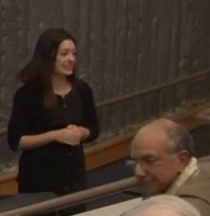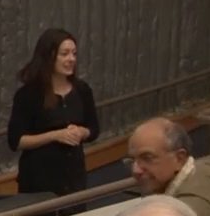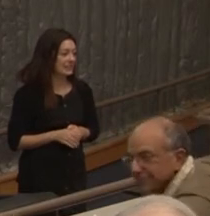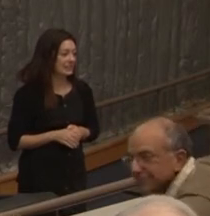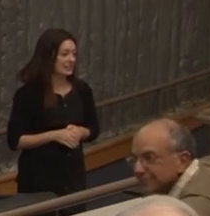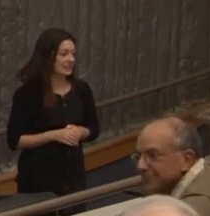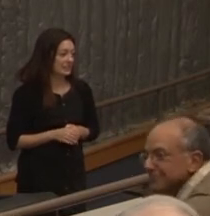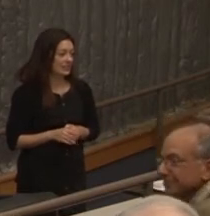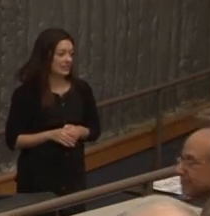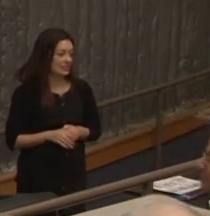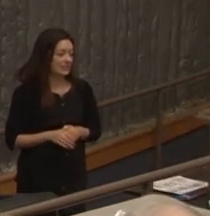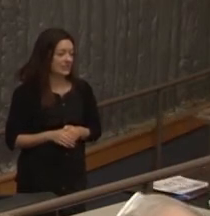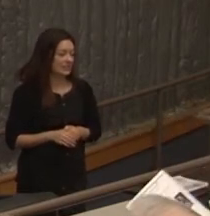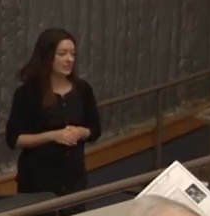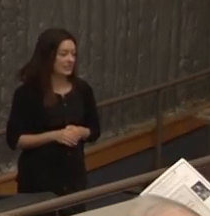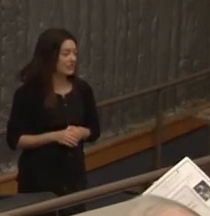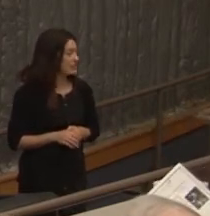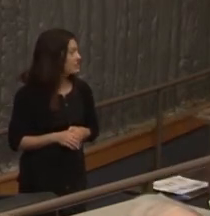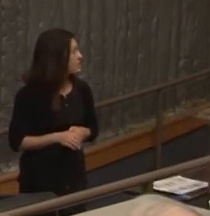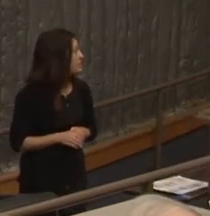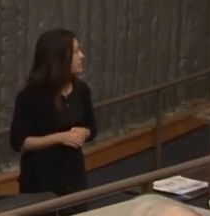10 minutes. If you have any questions.